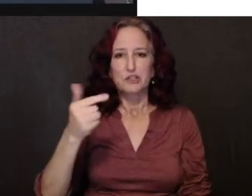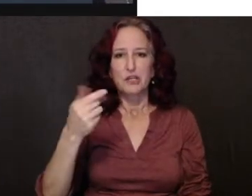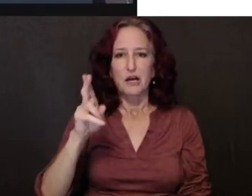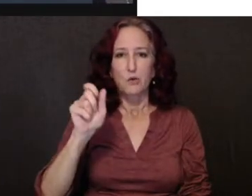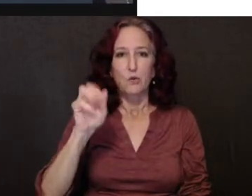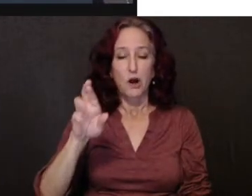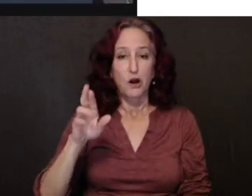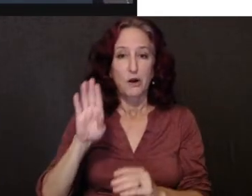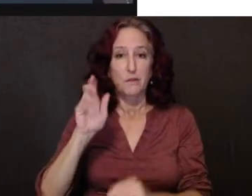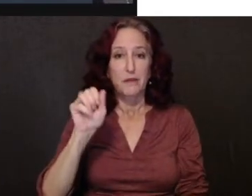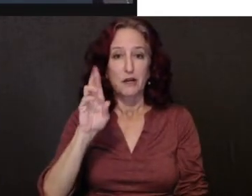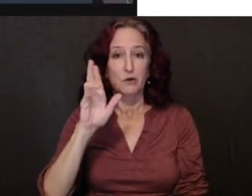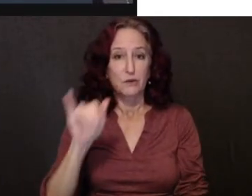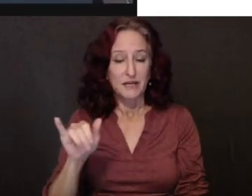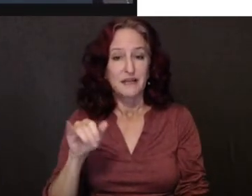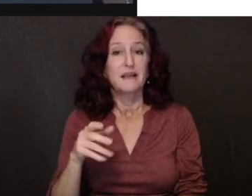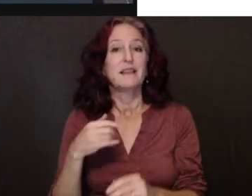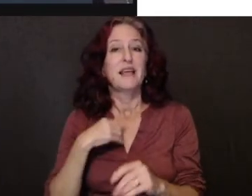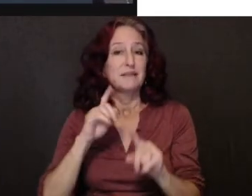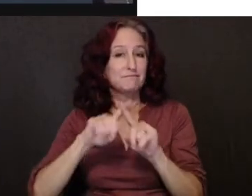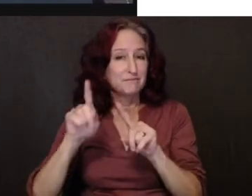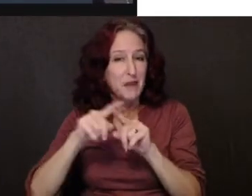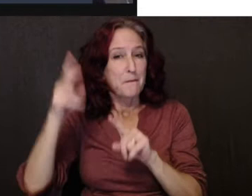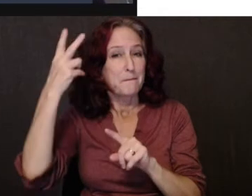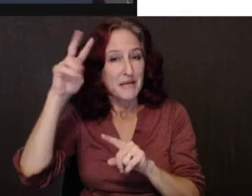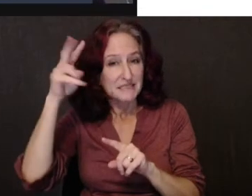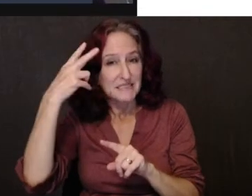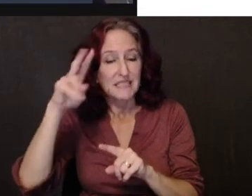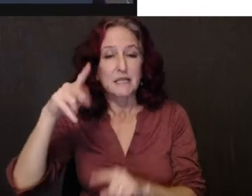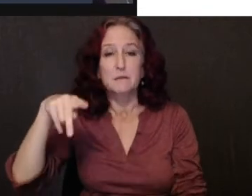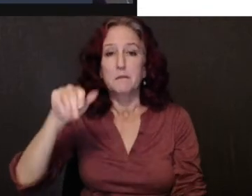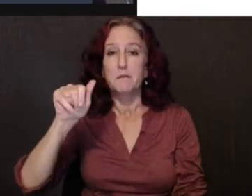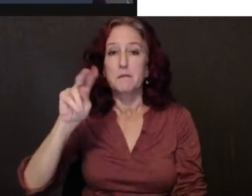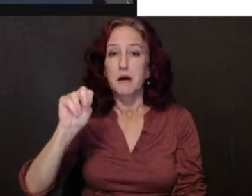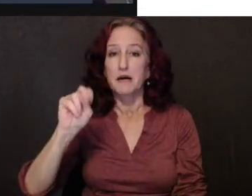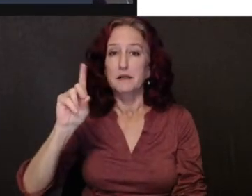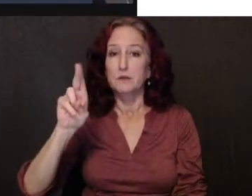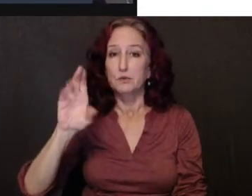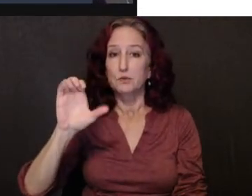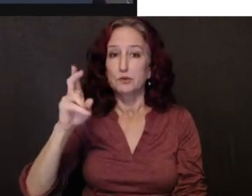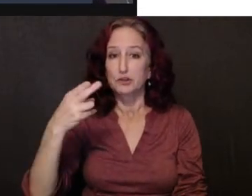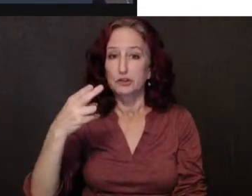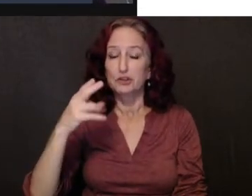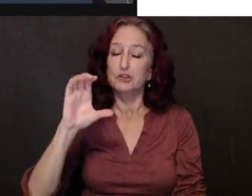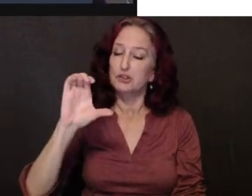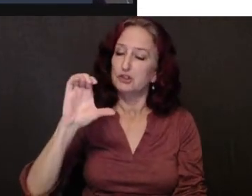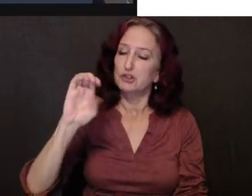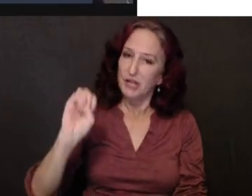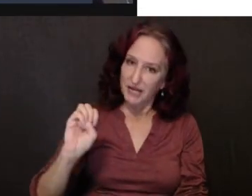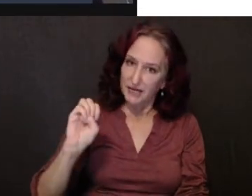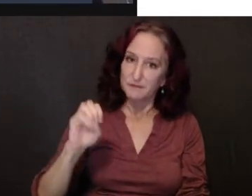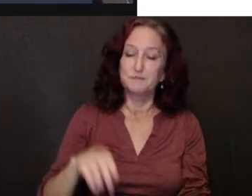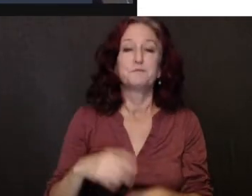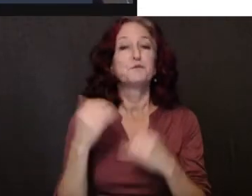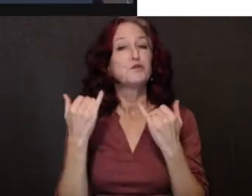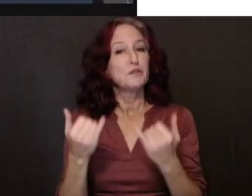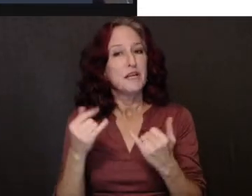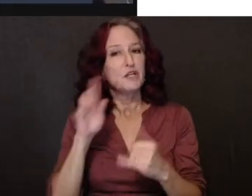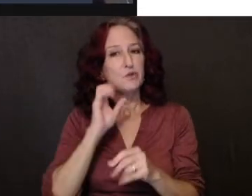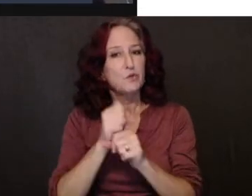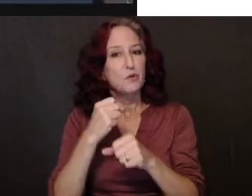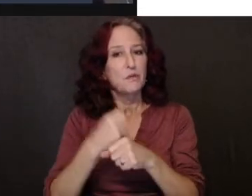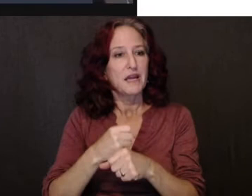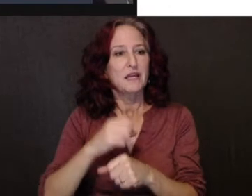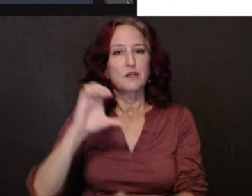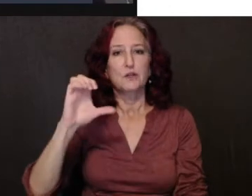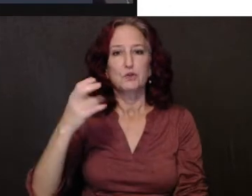for 14 years and is also the owner and head baker of Jaguar Baker, which is an all-vegan bakery that specializes in Mexican